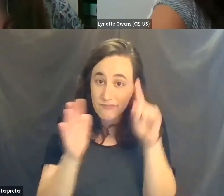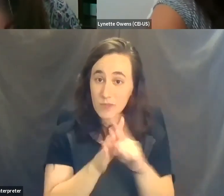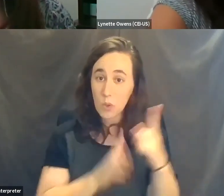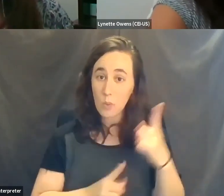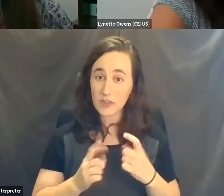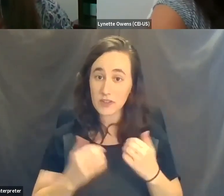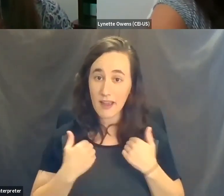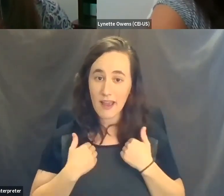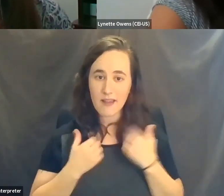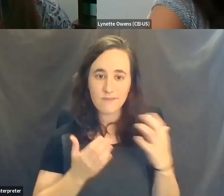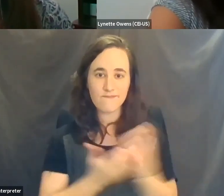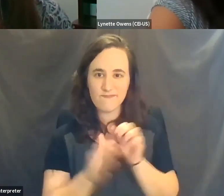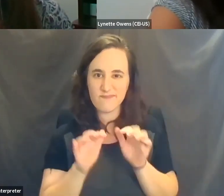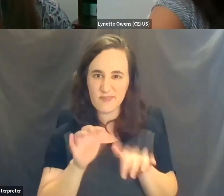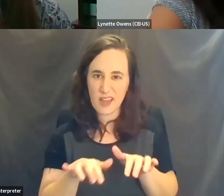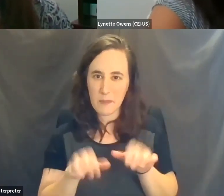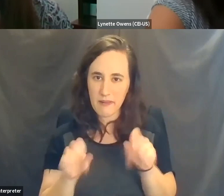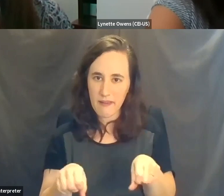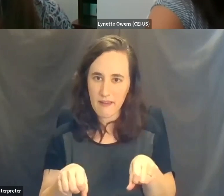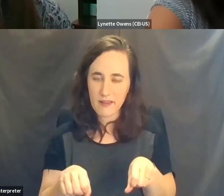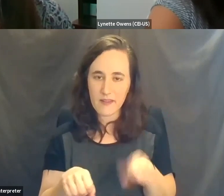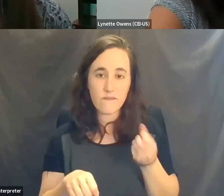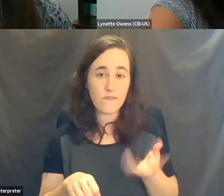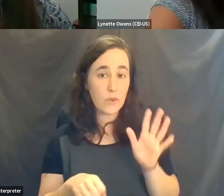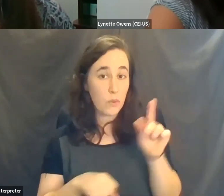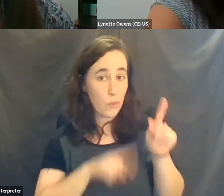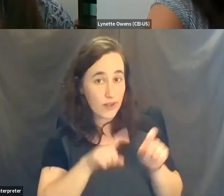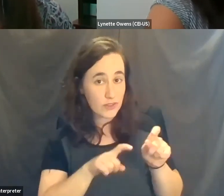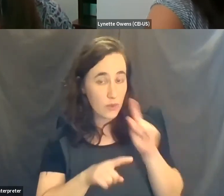function right now. We have a couple of questions here, Michelle, that I will